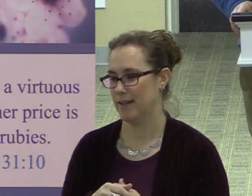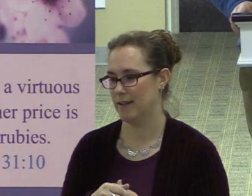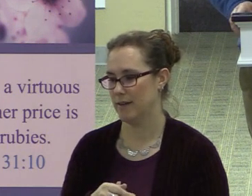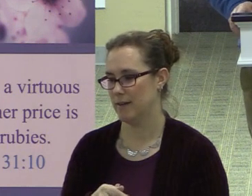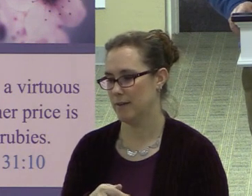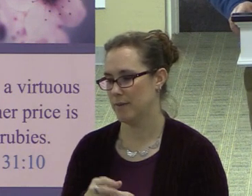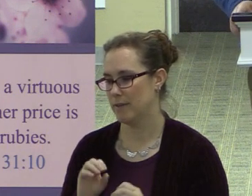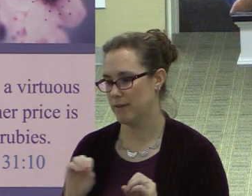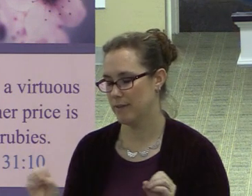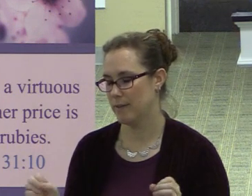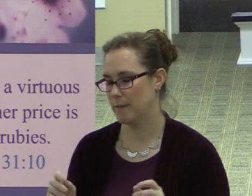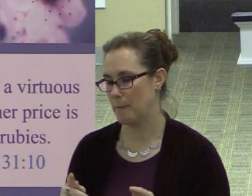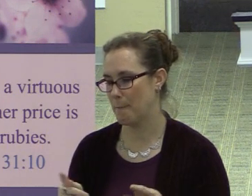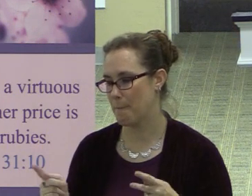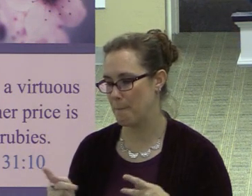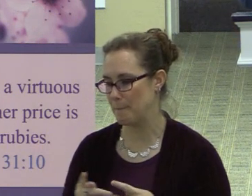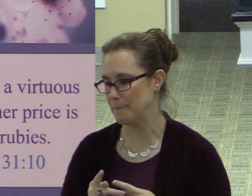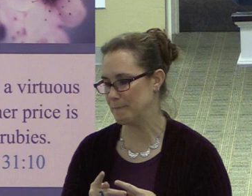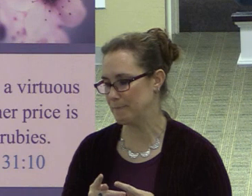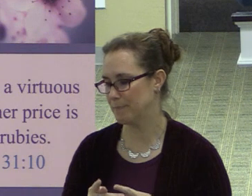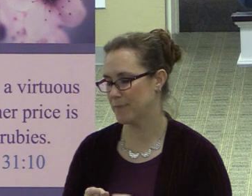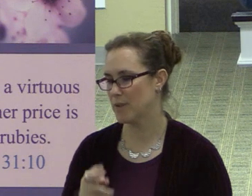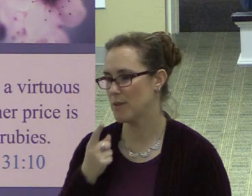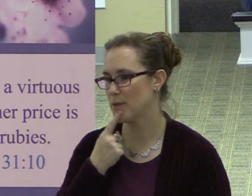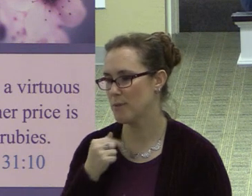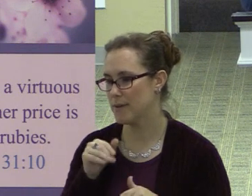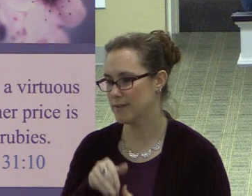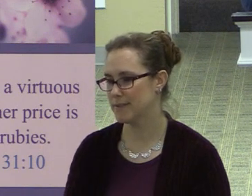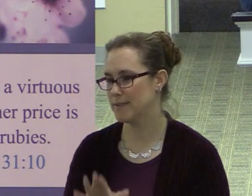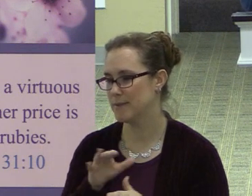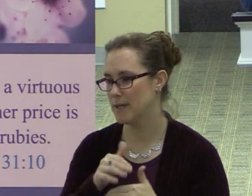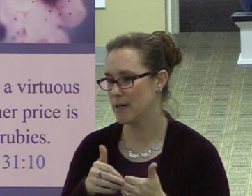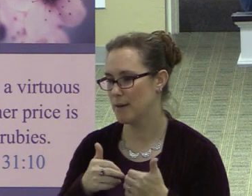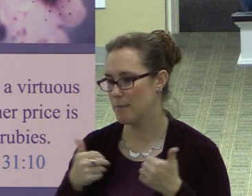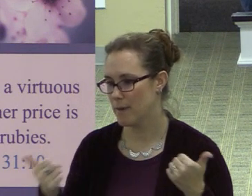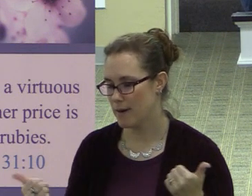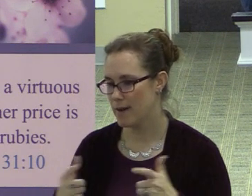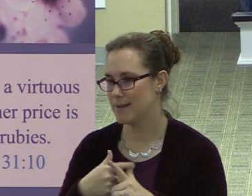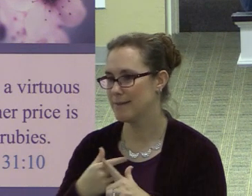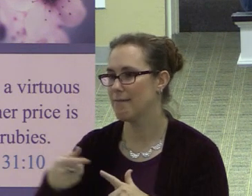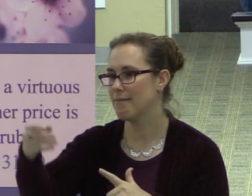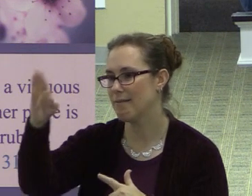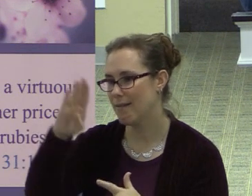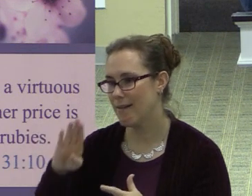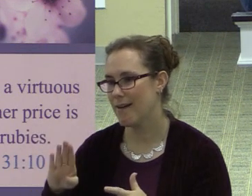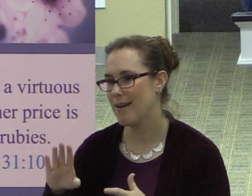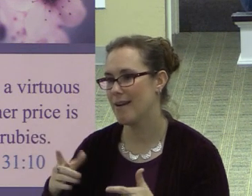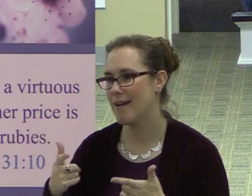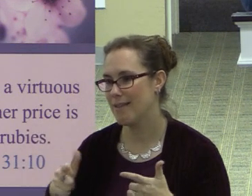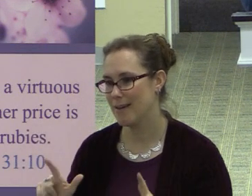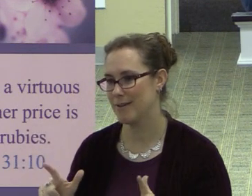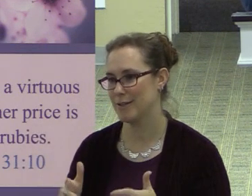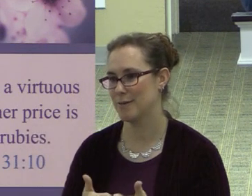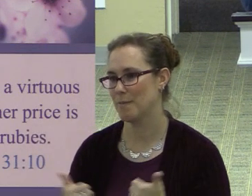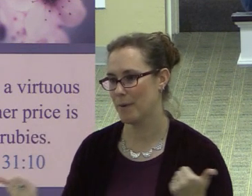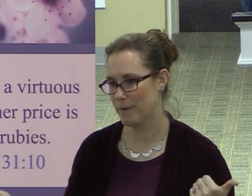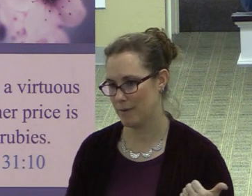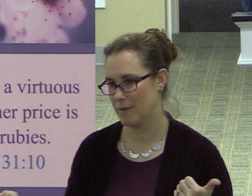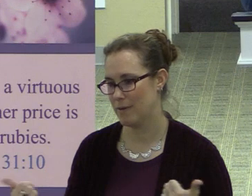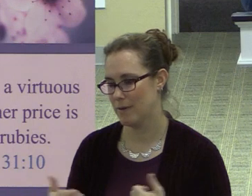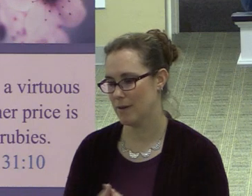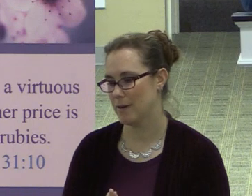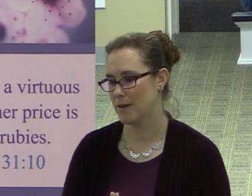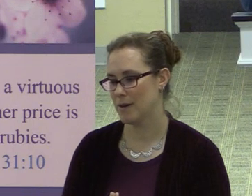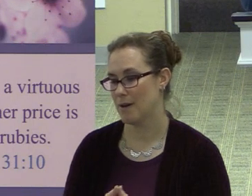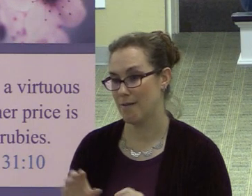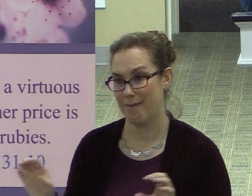place. The Red Sea was not going to part until God let it part. Is this the truth? Nothing